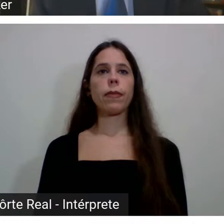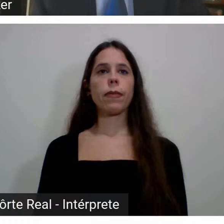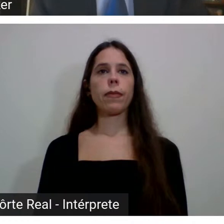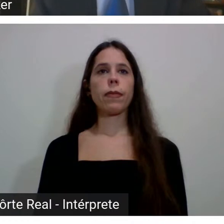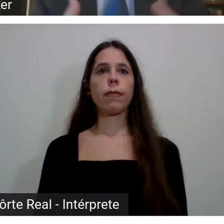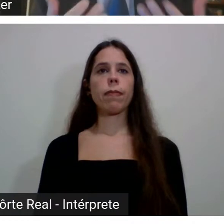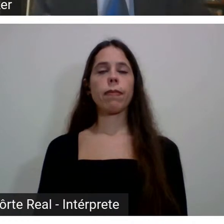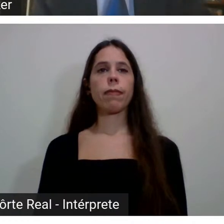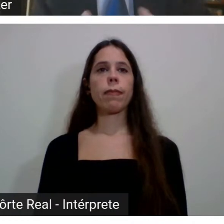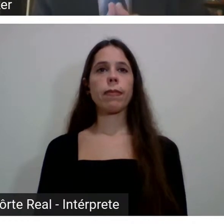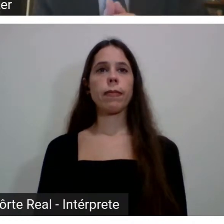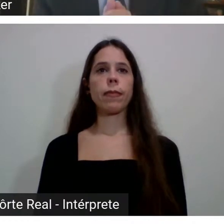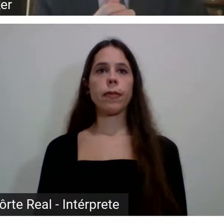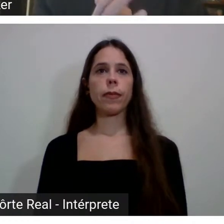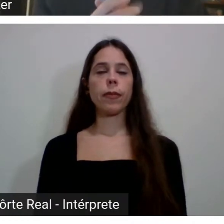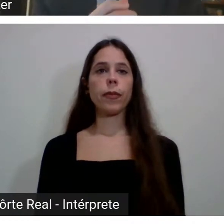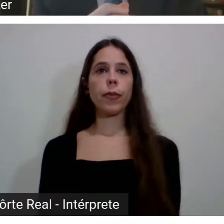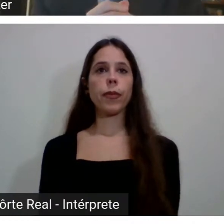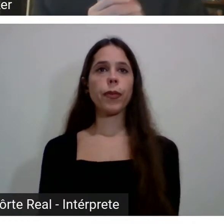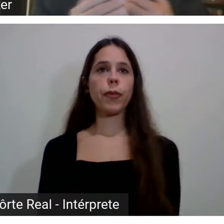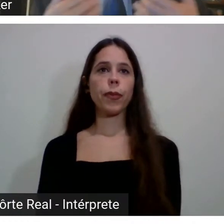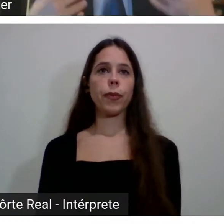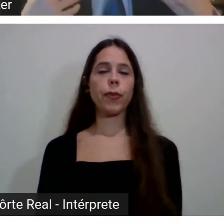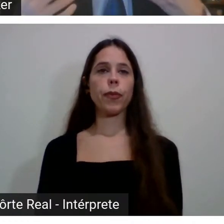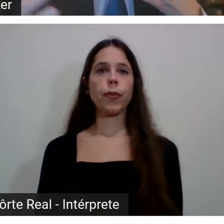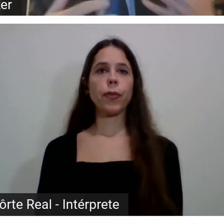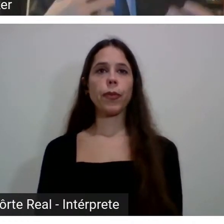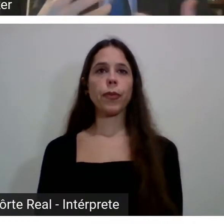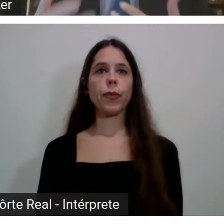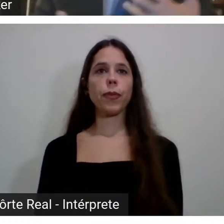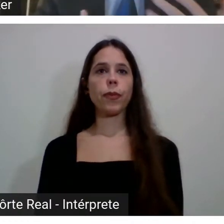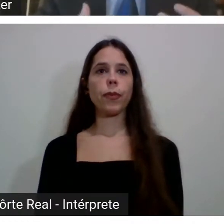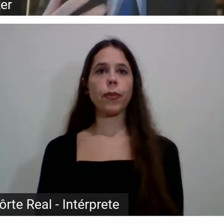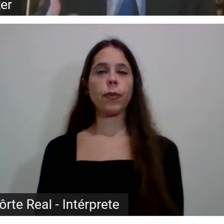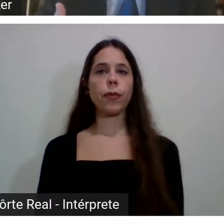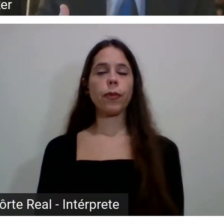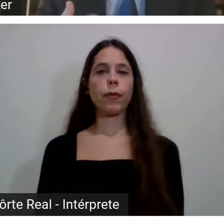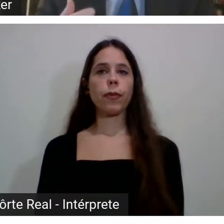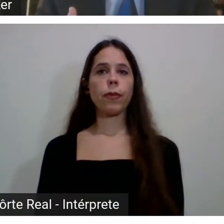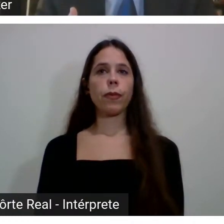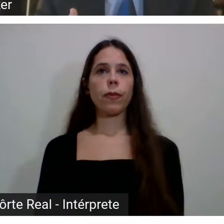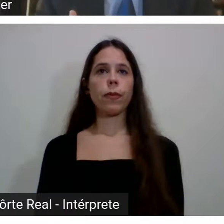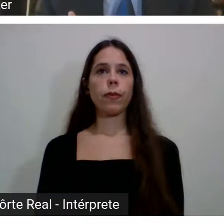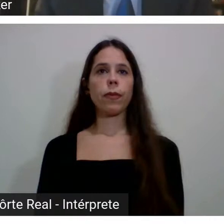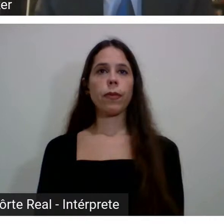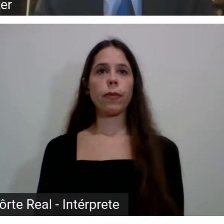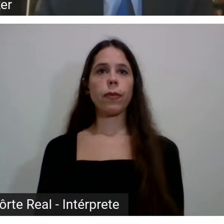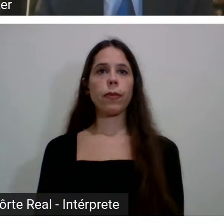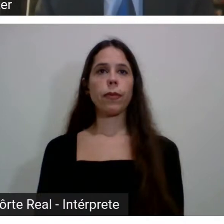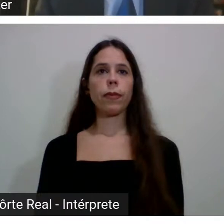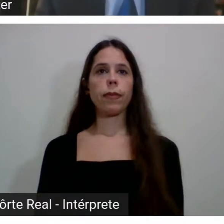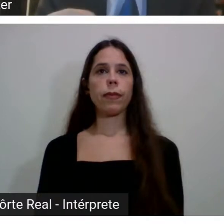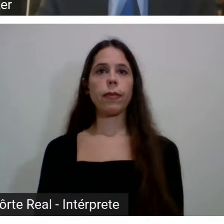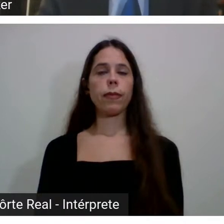week. So we'll see if they have any effect. I have some political science papers coming out that look at,